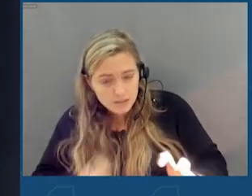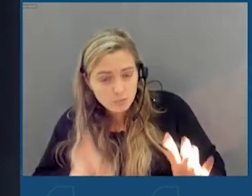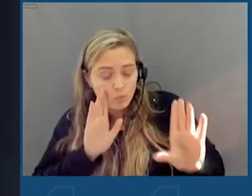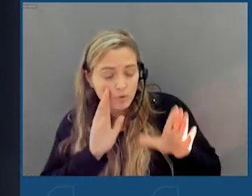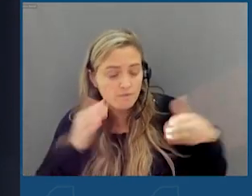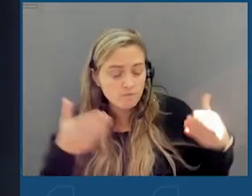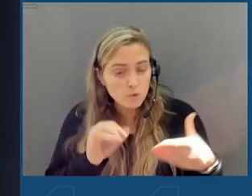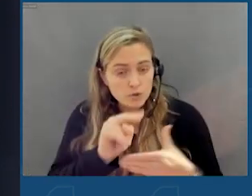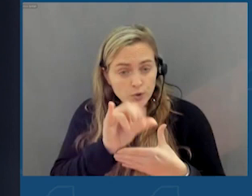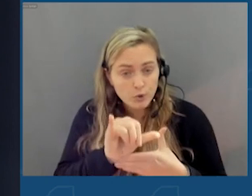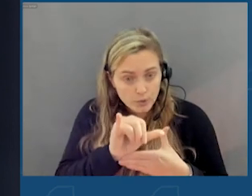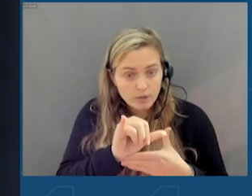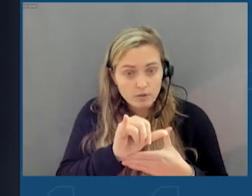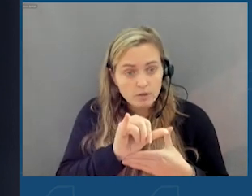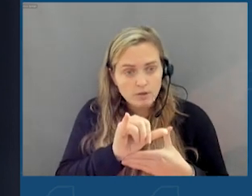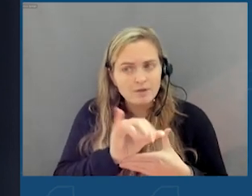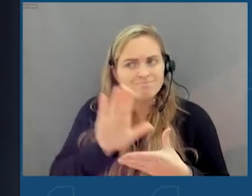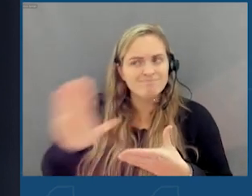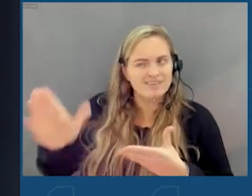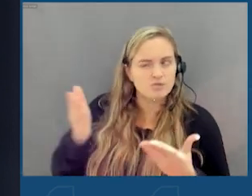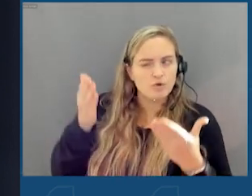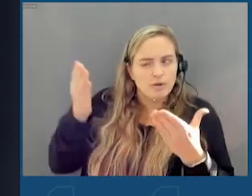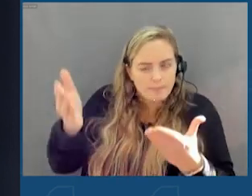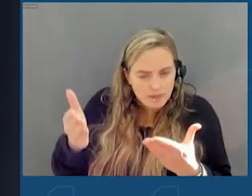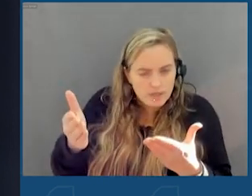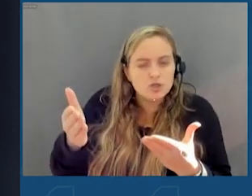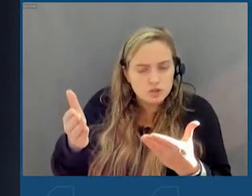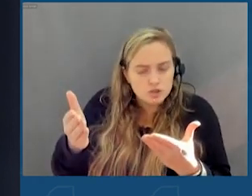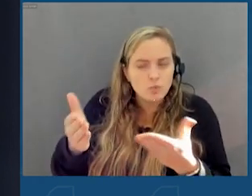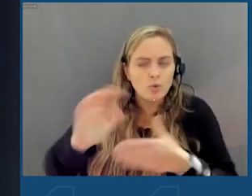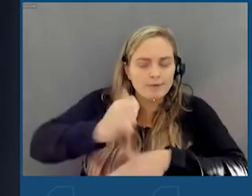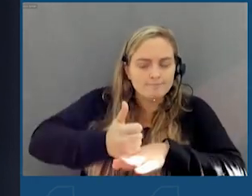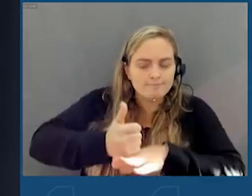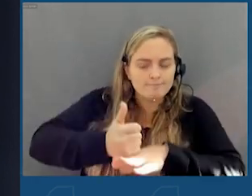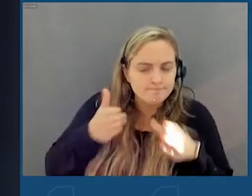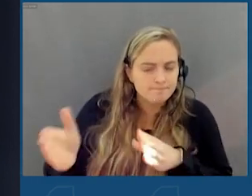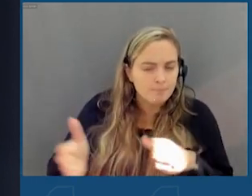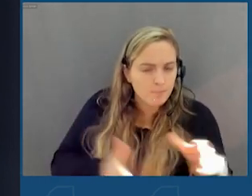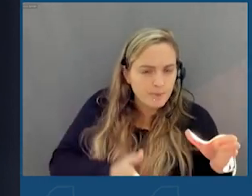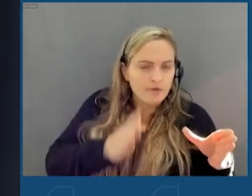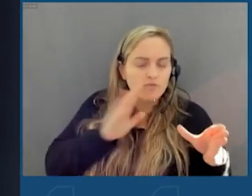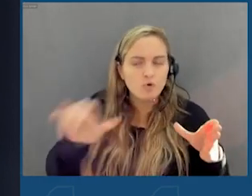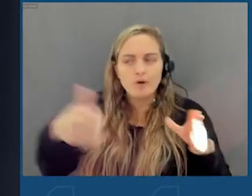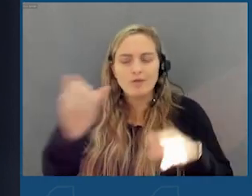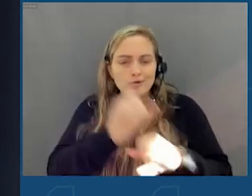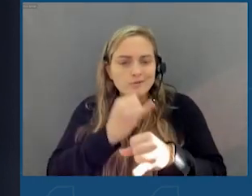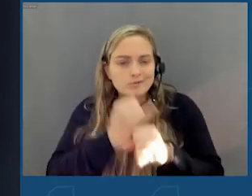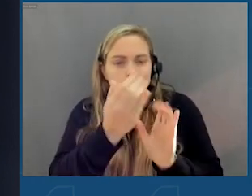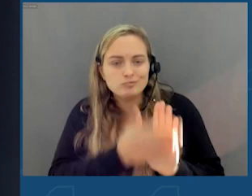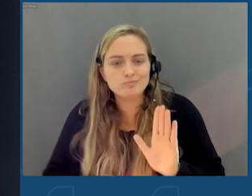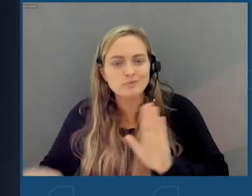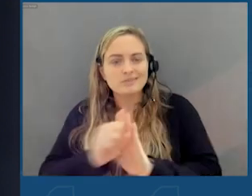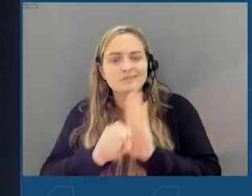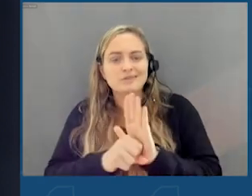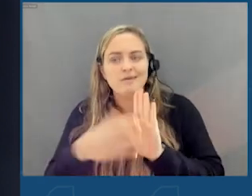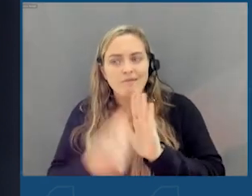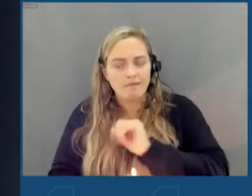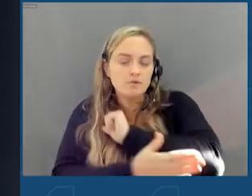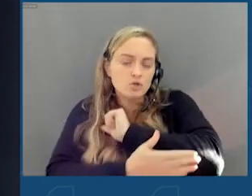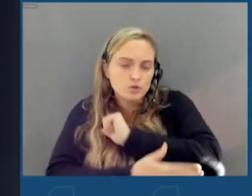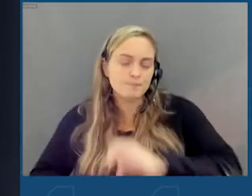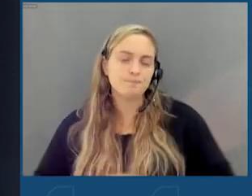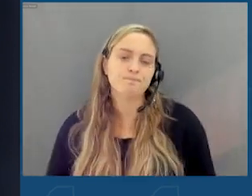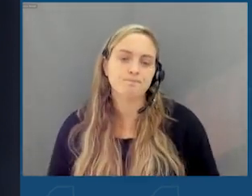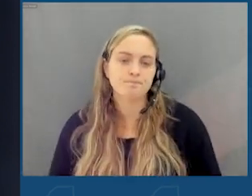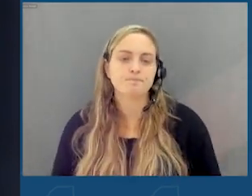CUNY, his recommendations will be a roadmap for institutions across the state and the country.